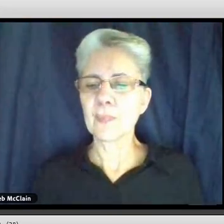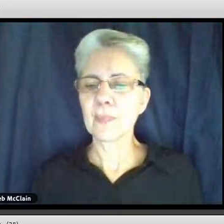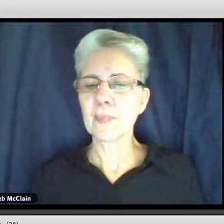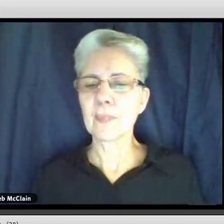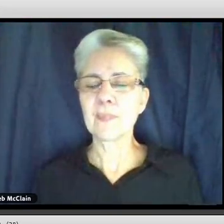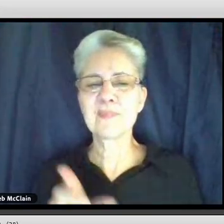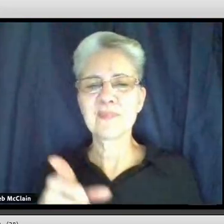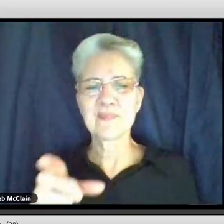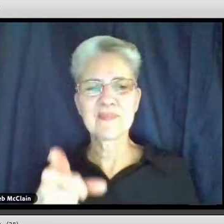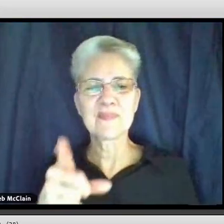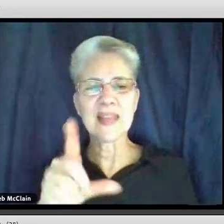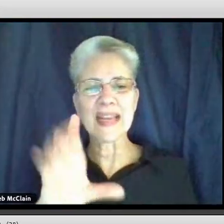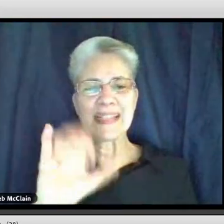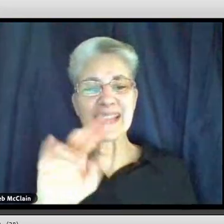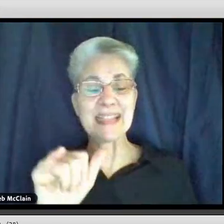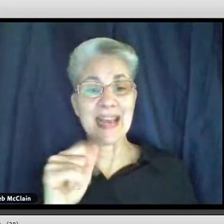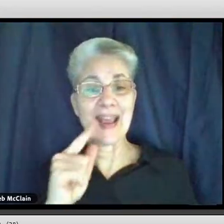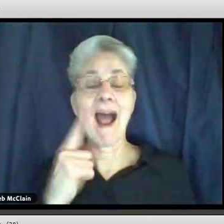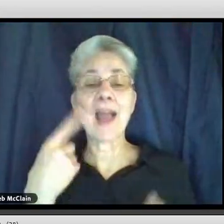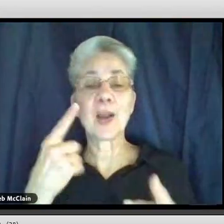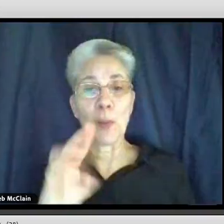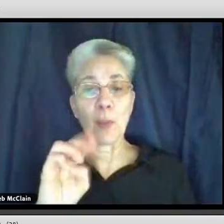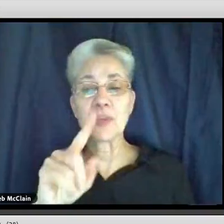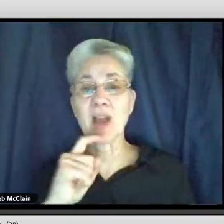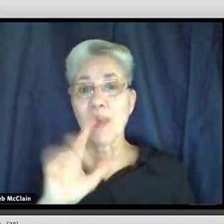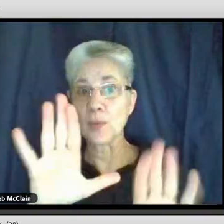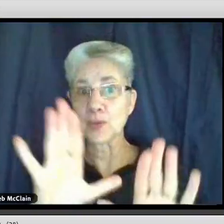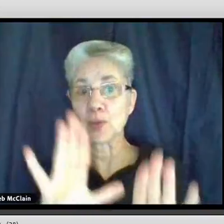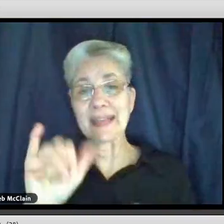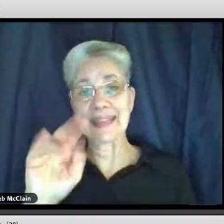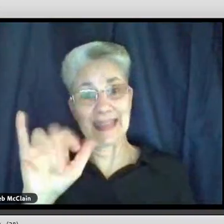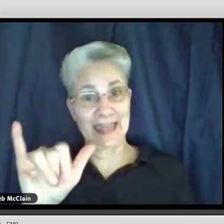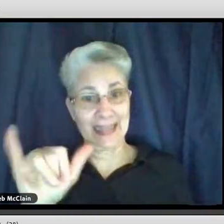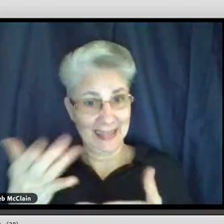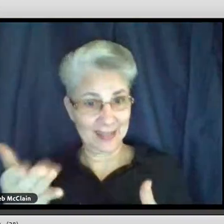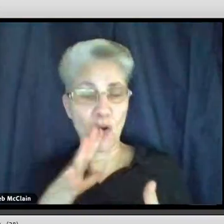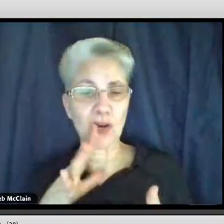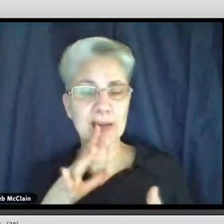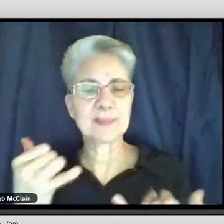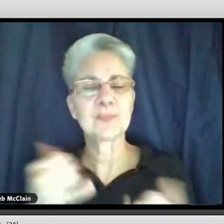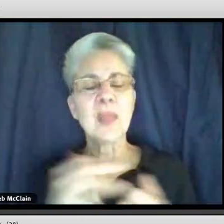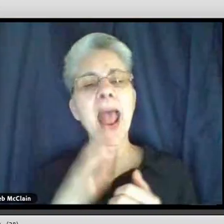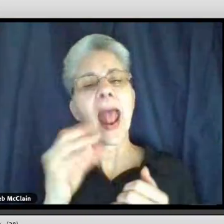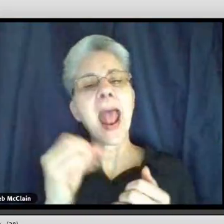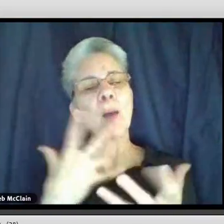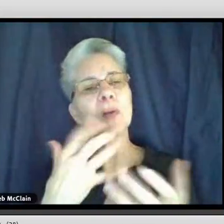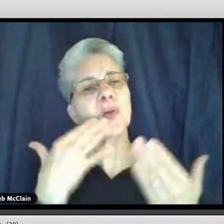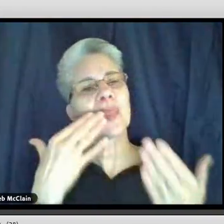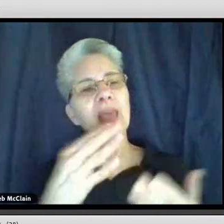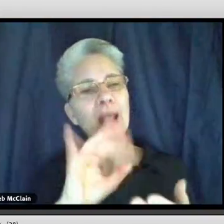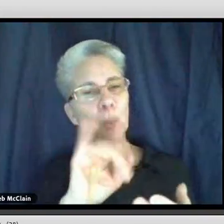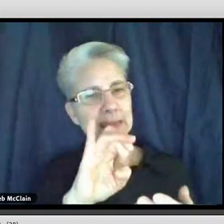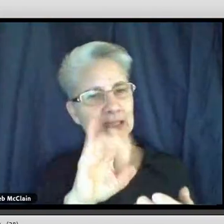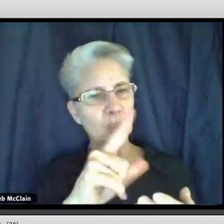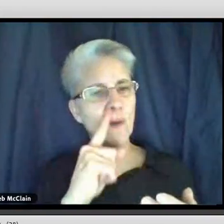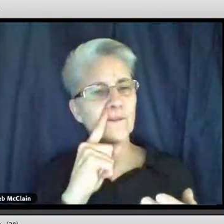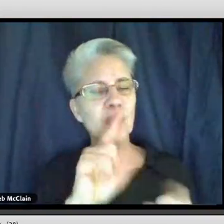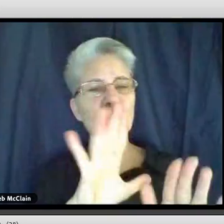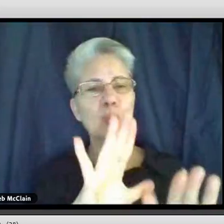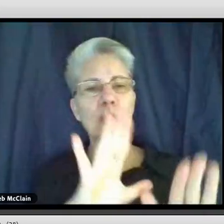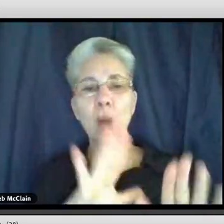I agree with Michelle. That overview was great. This is Cindy here at Swiftland. And I'd like to thank Krystal for this